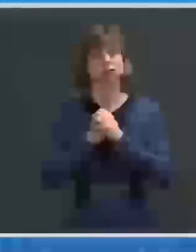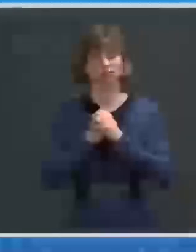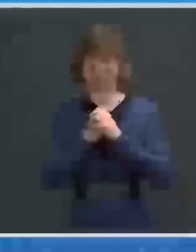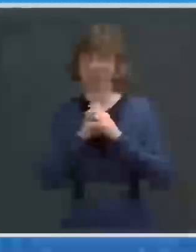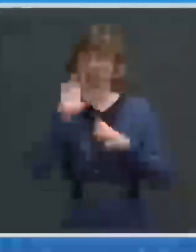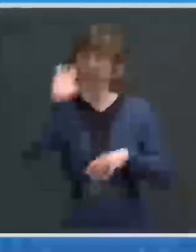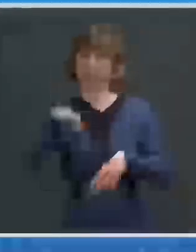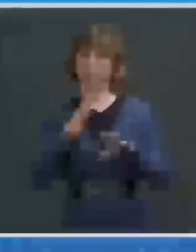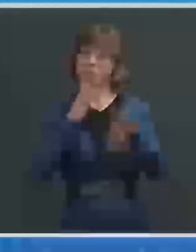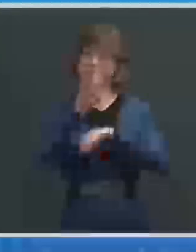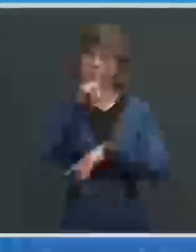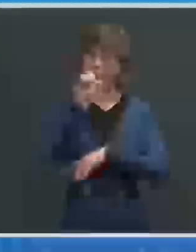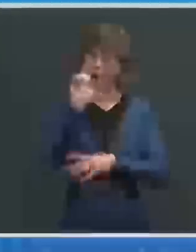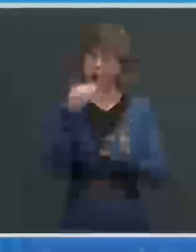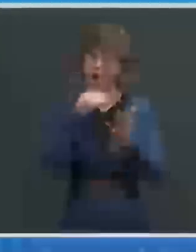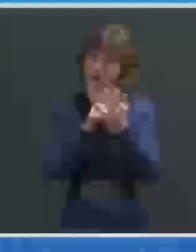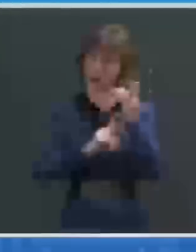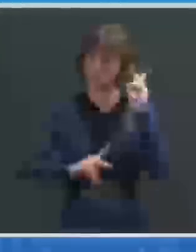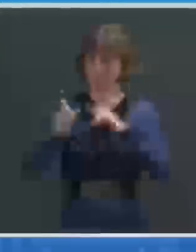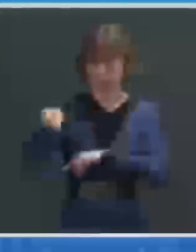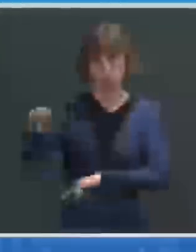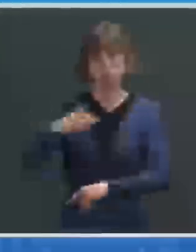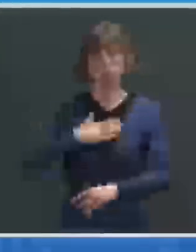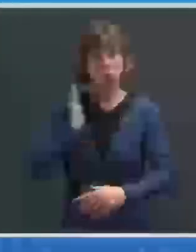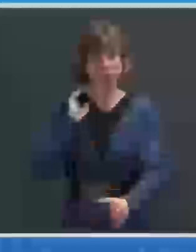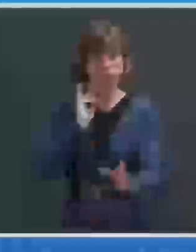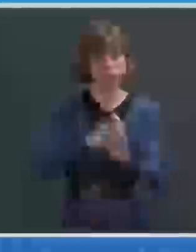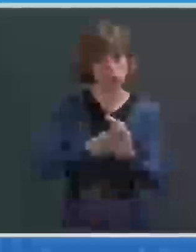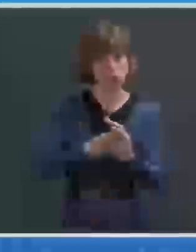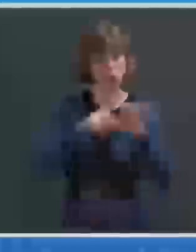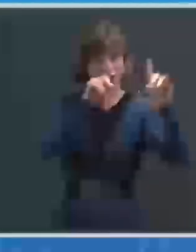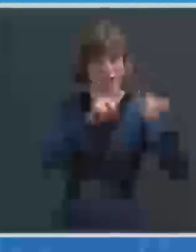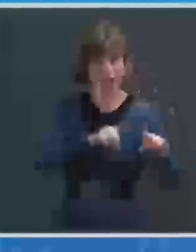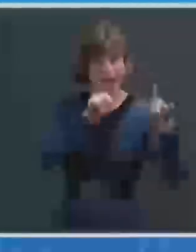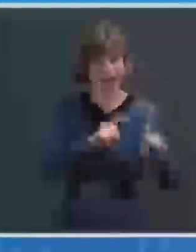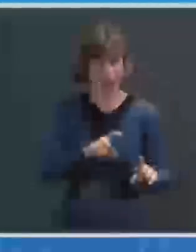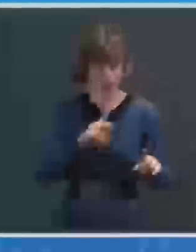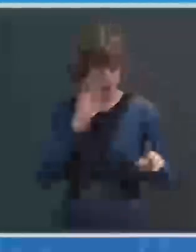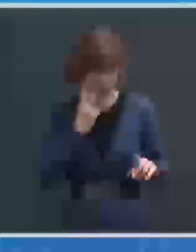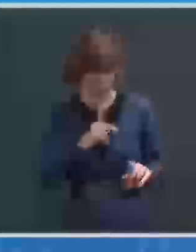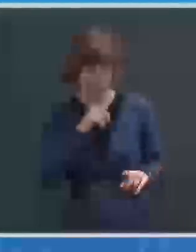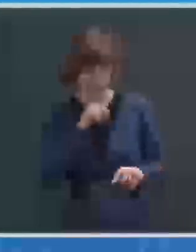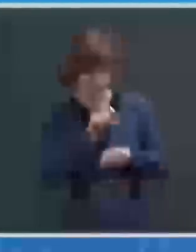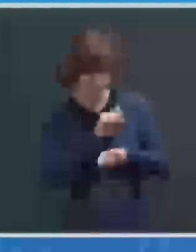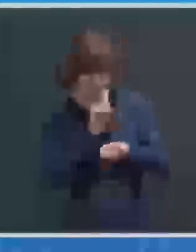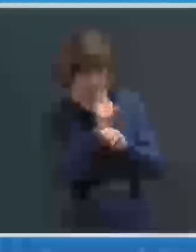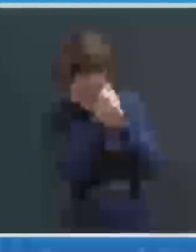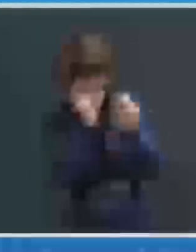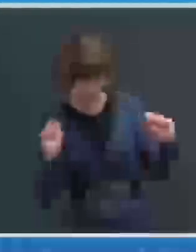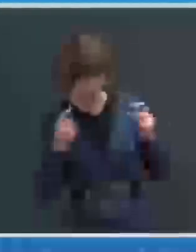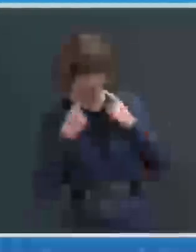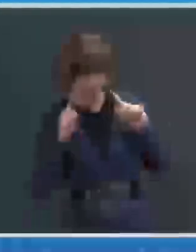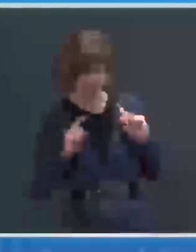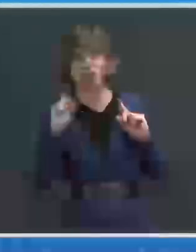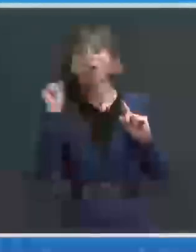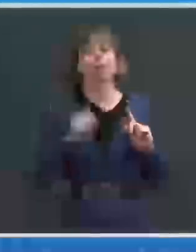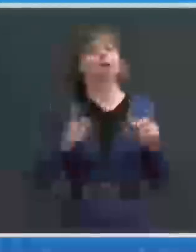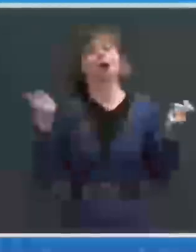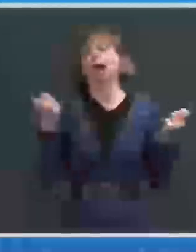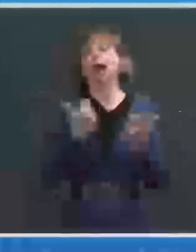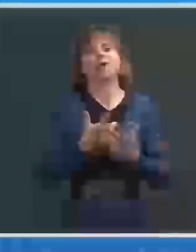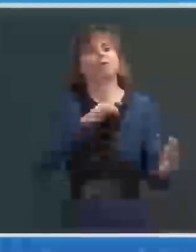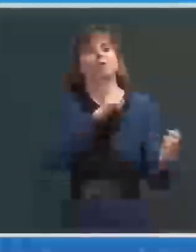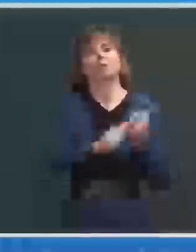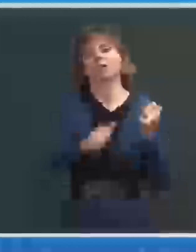people participated in clinical trials to evaluate the safety and effectiveness of these vaccines, and they have all met rigorous